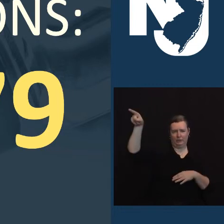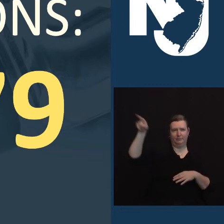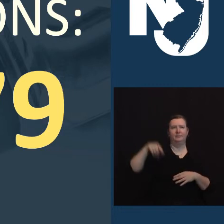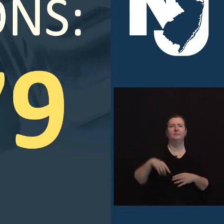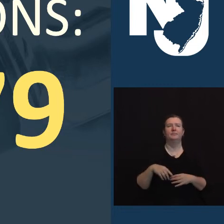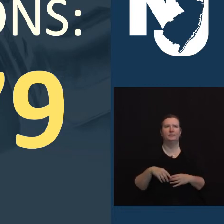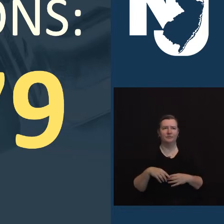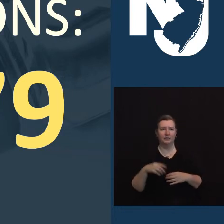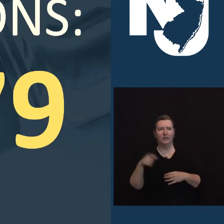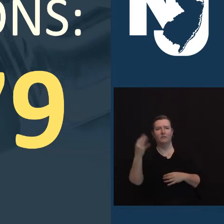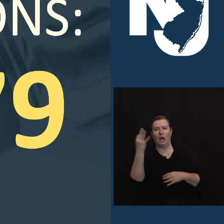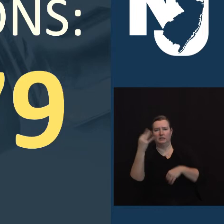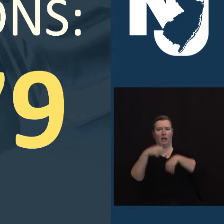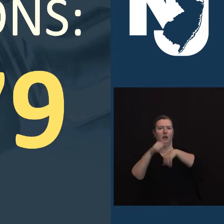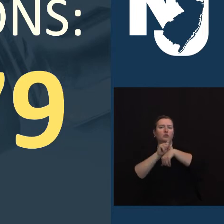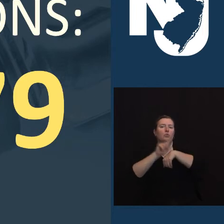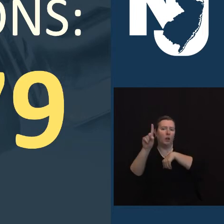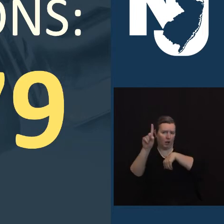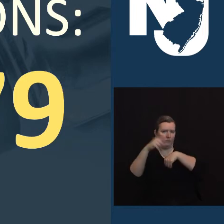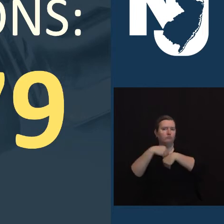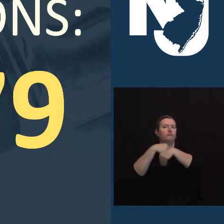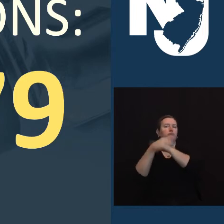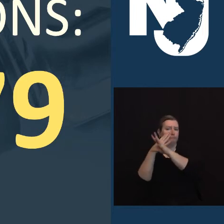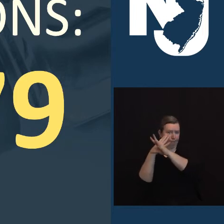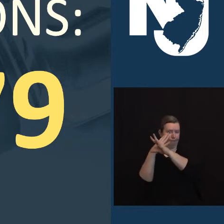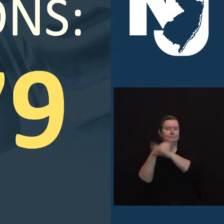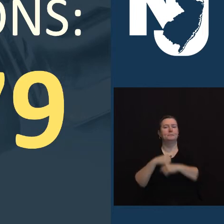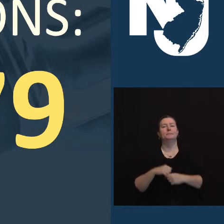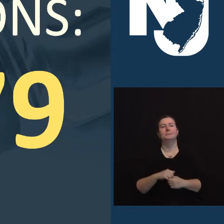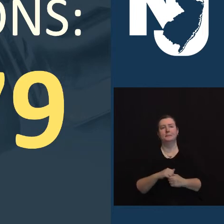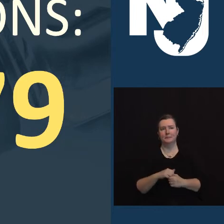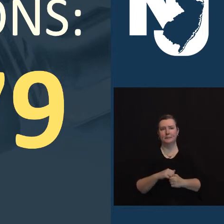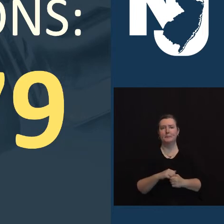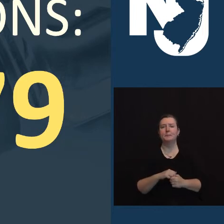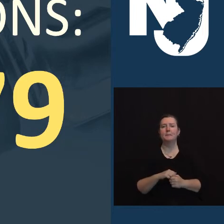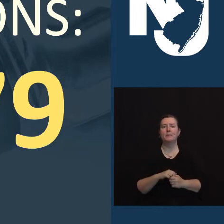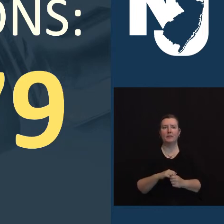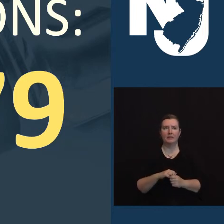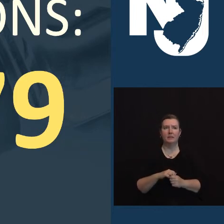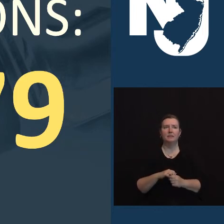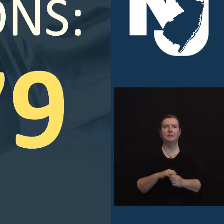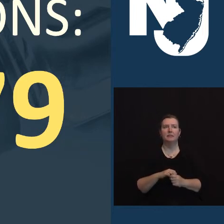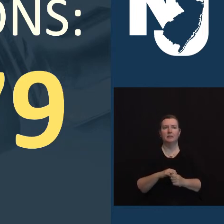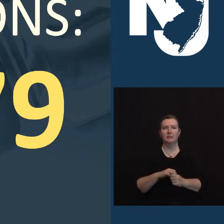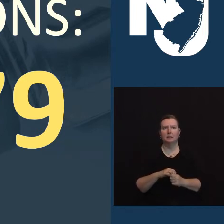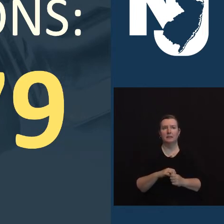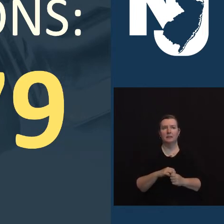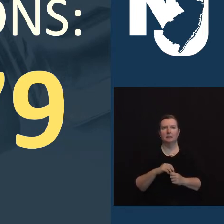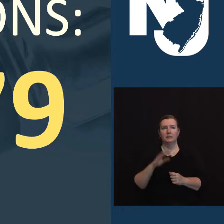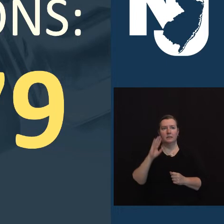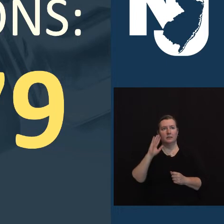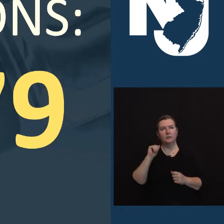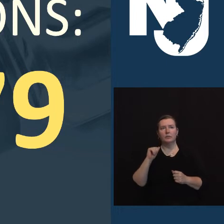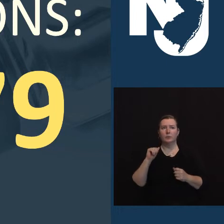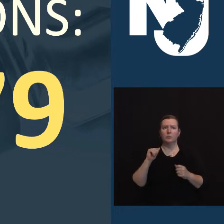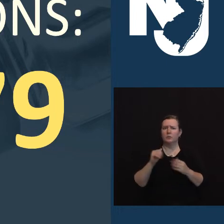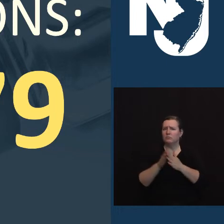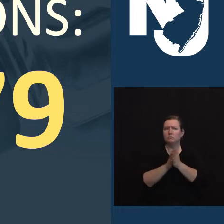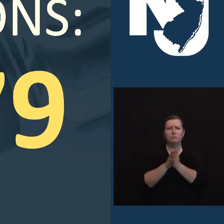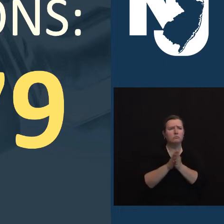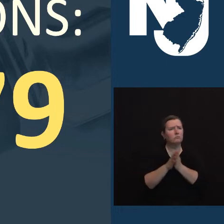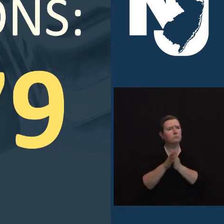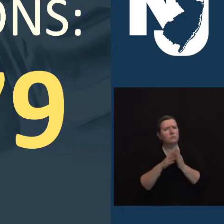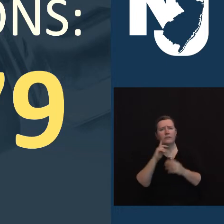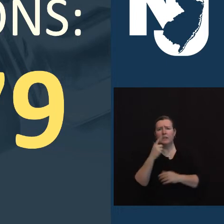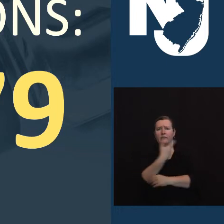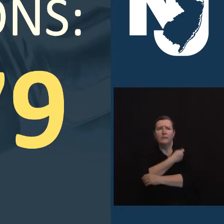o'clock, virtual. As you know, we have been working to ensure not just as efficient a vaccine program as possible, and we are quickly, as you